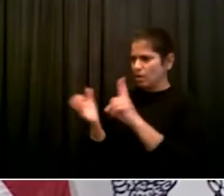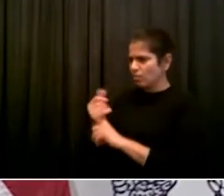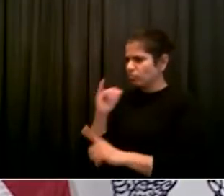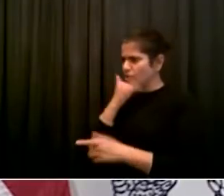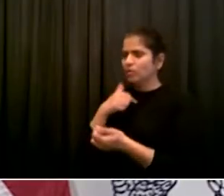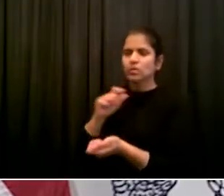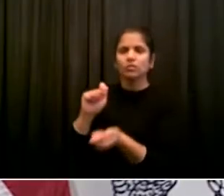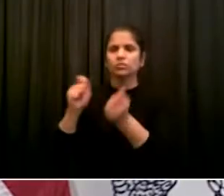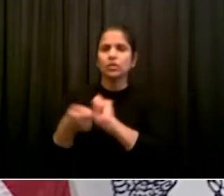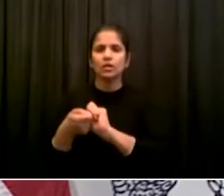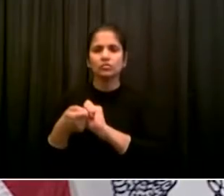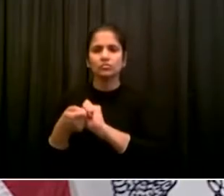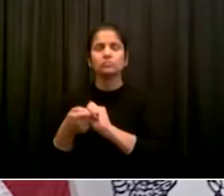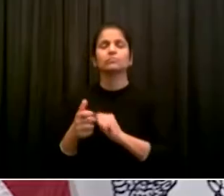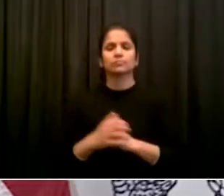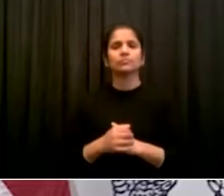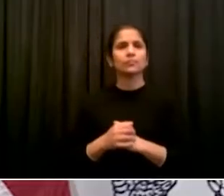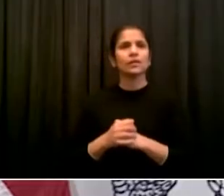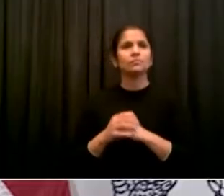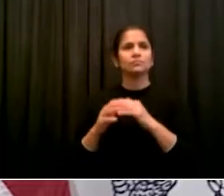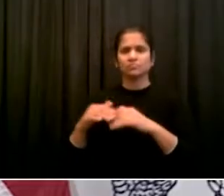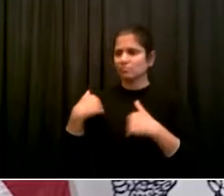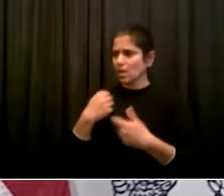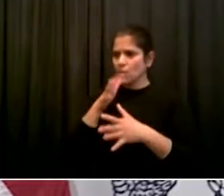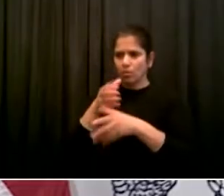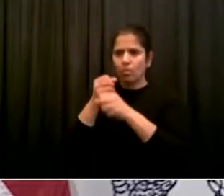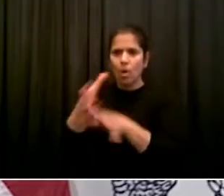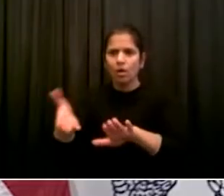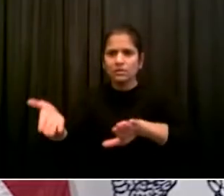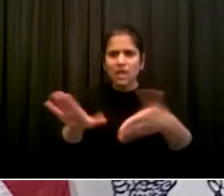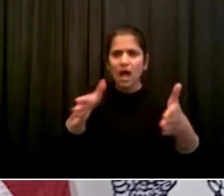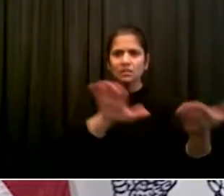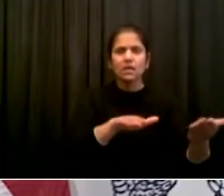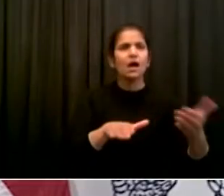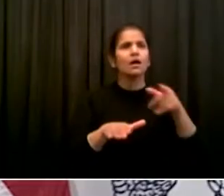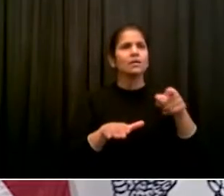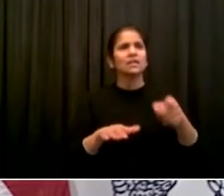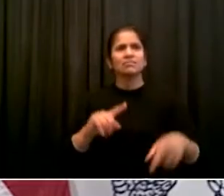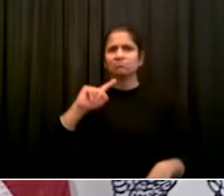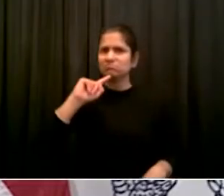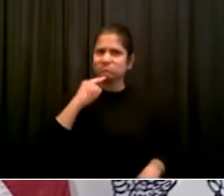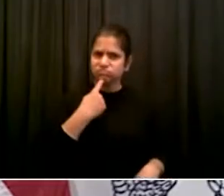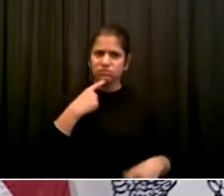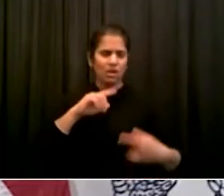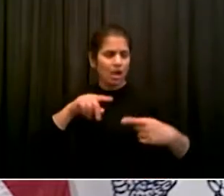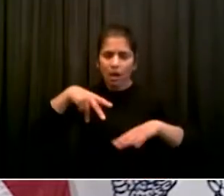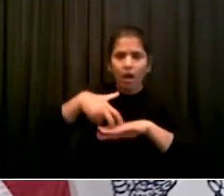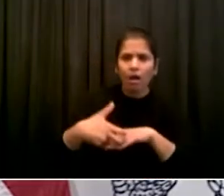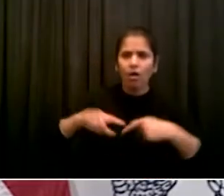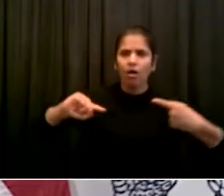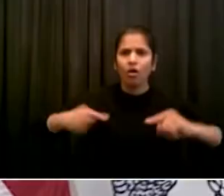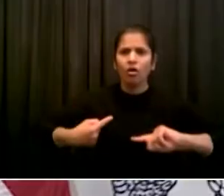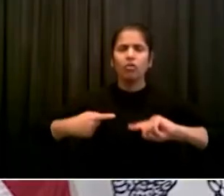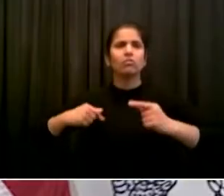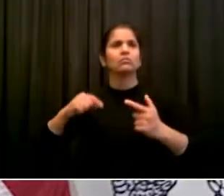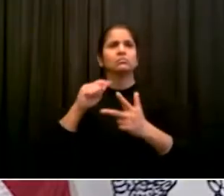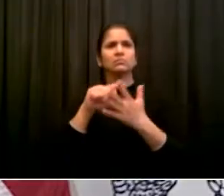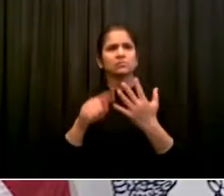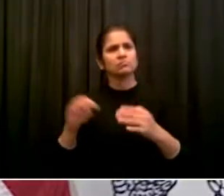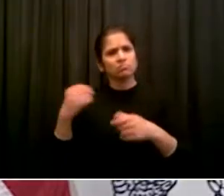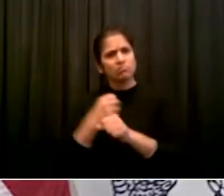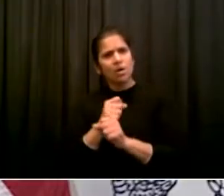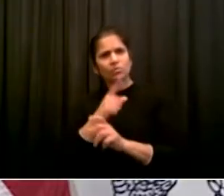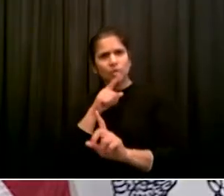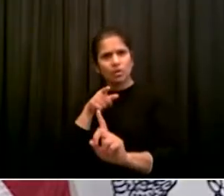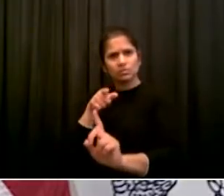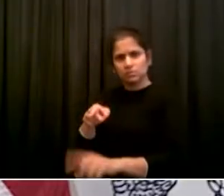to the death or lasting, serious, grievous injury of a New Yorker. But in those very few